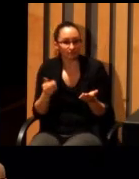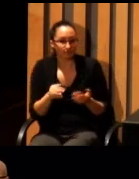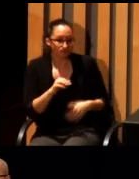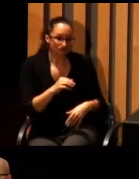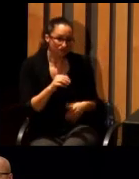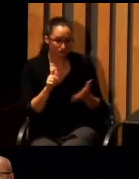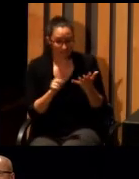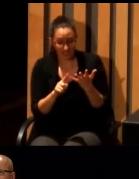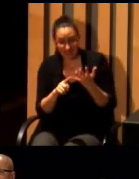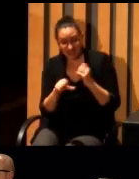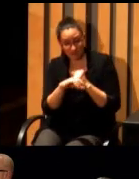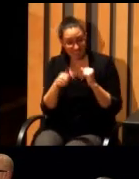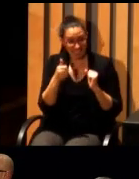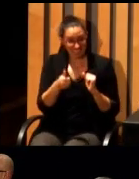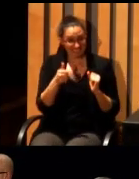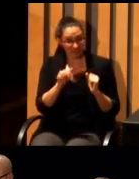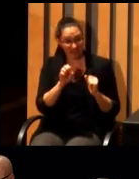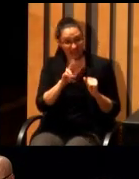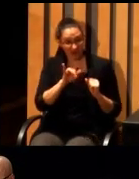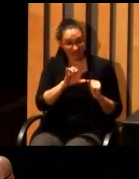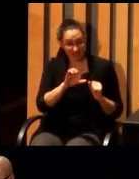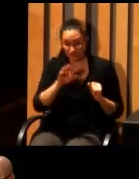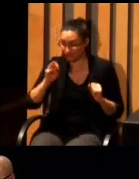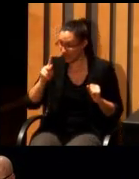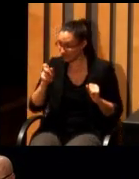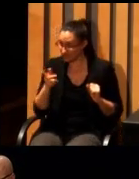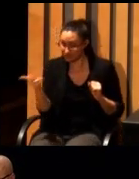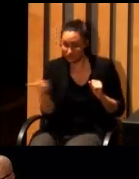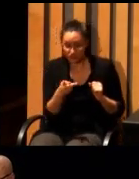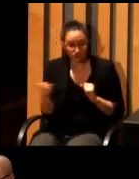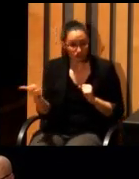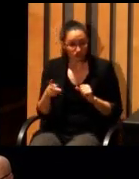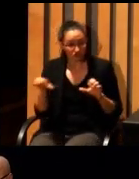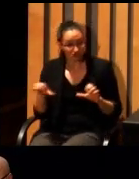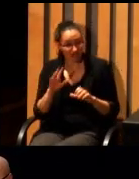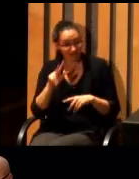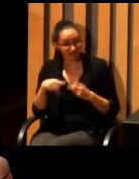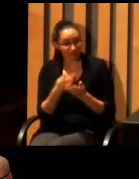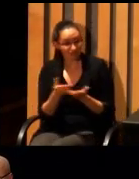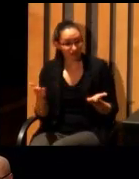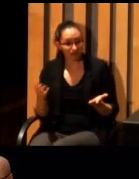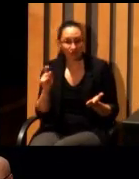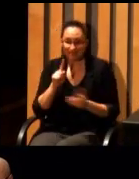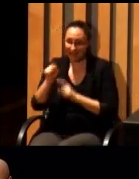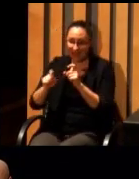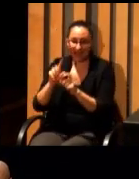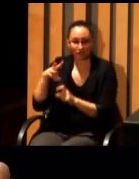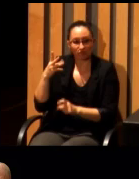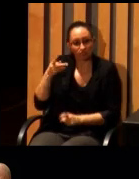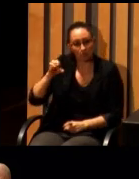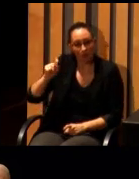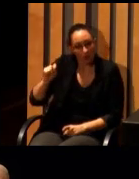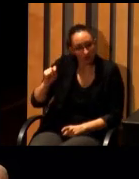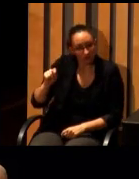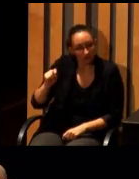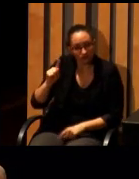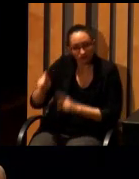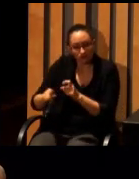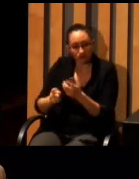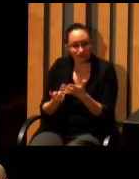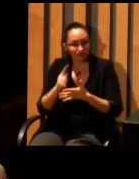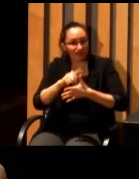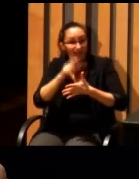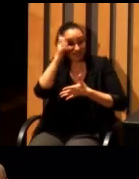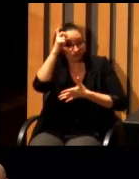media itself. So Eric and Mike, you've done these kinds of things, but we should ask the Washington Post about this. We should think about education, right? Things